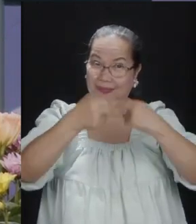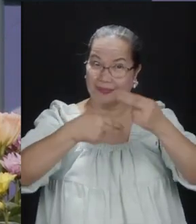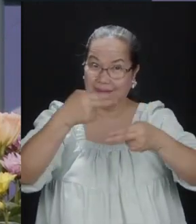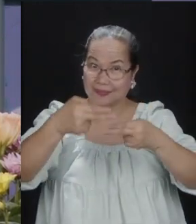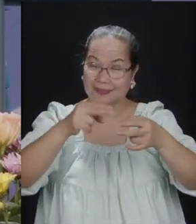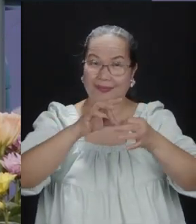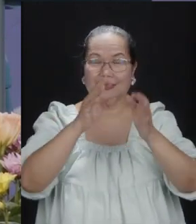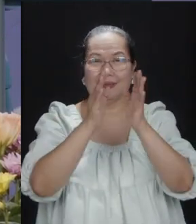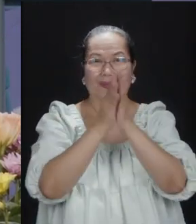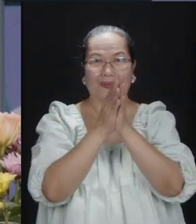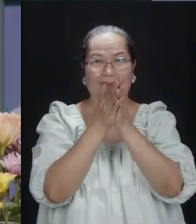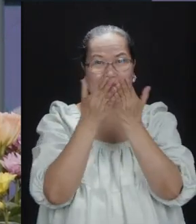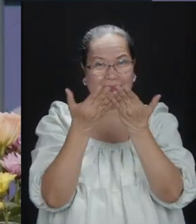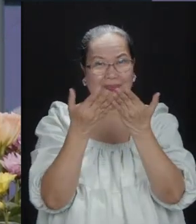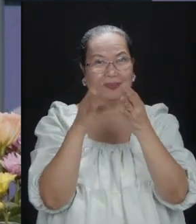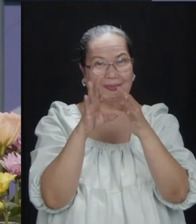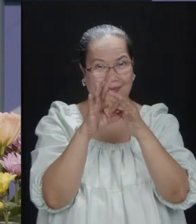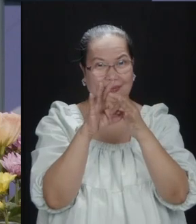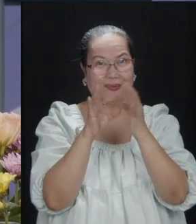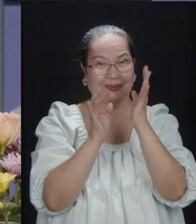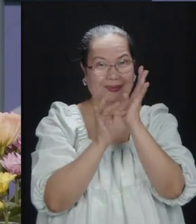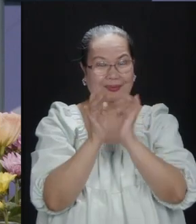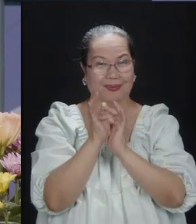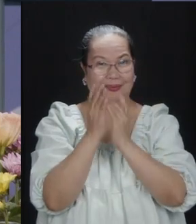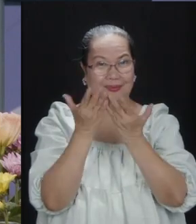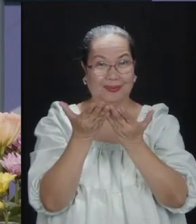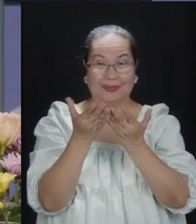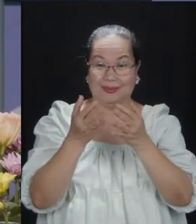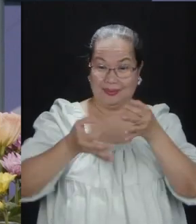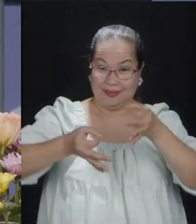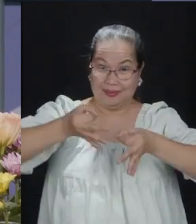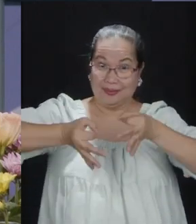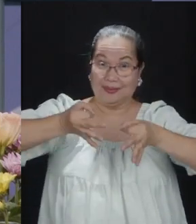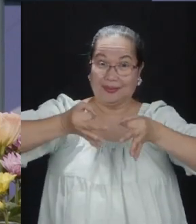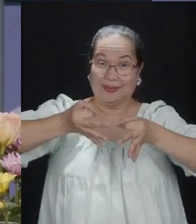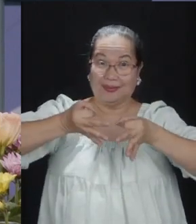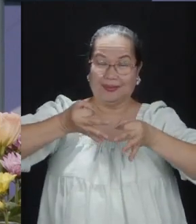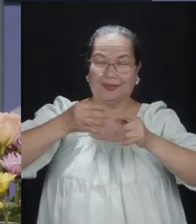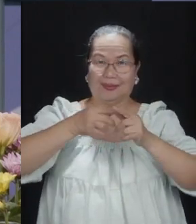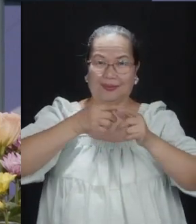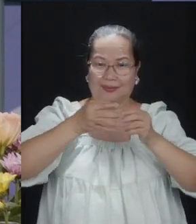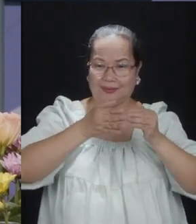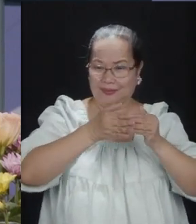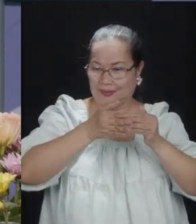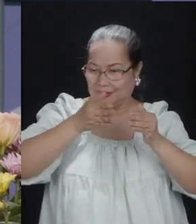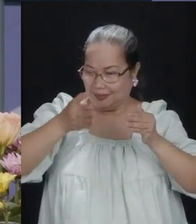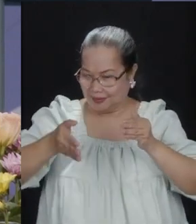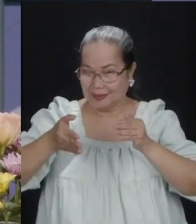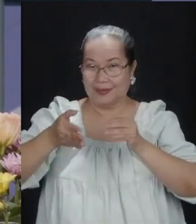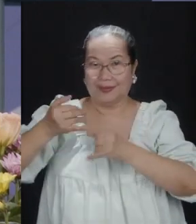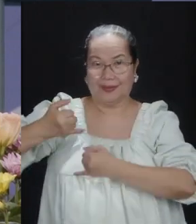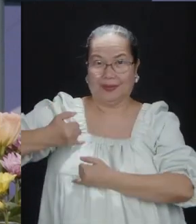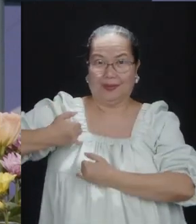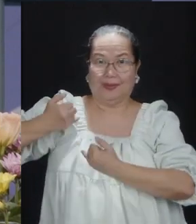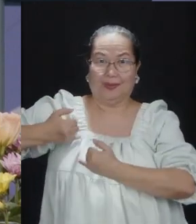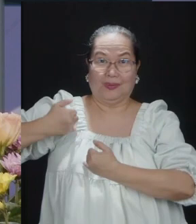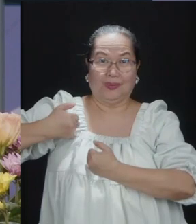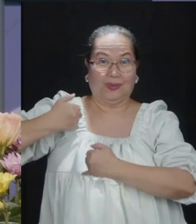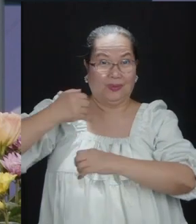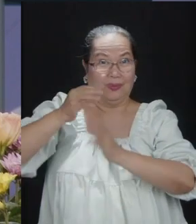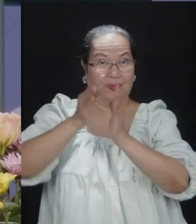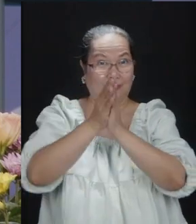the Bible. And you find the book of Judges as a sequel to the book of Joshua, which we're doing in